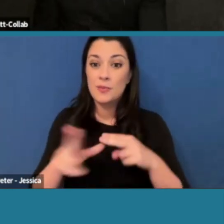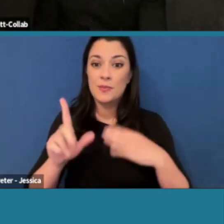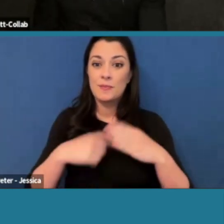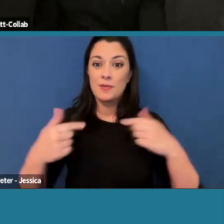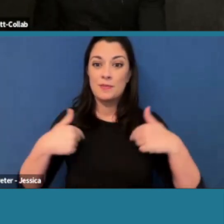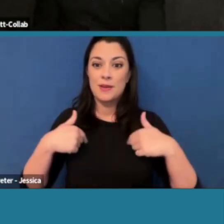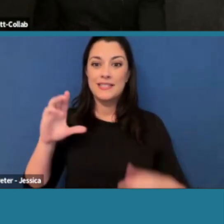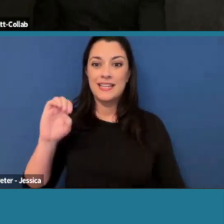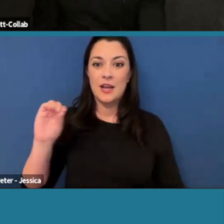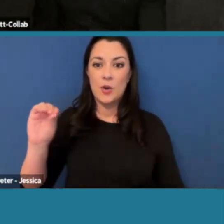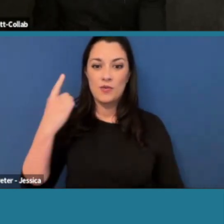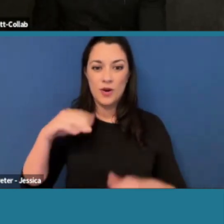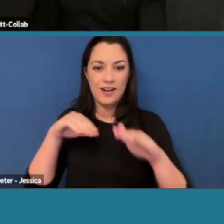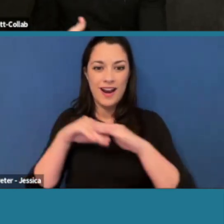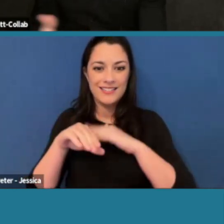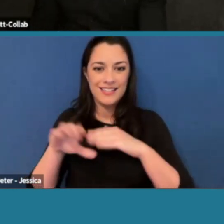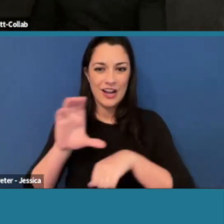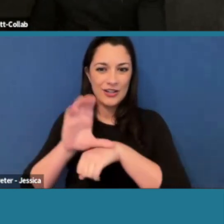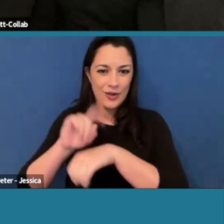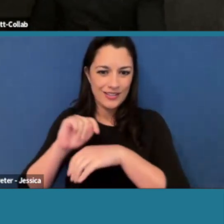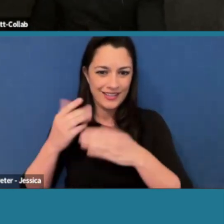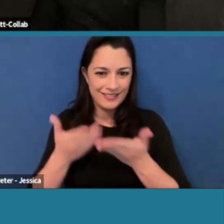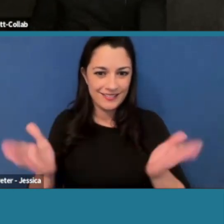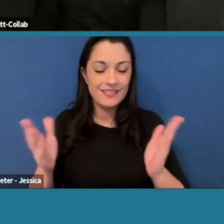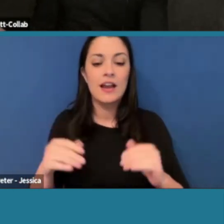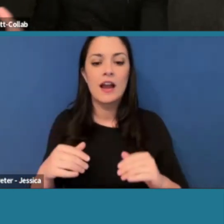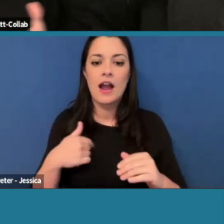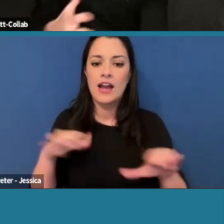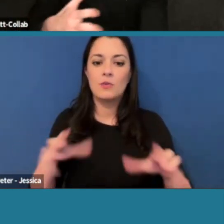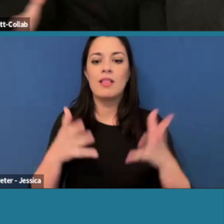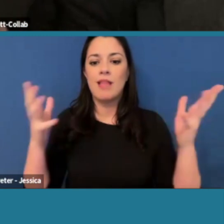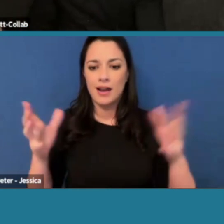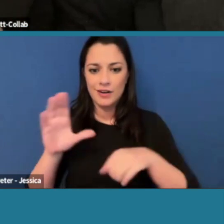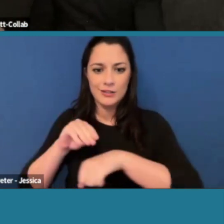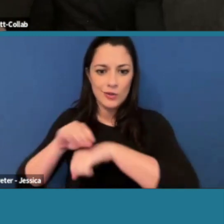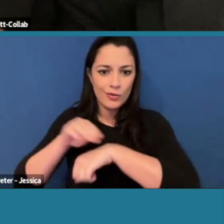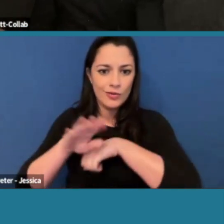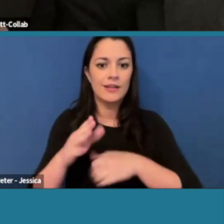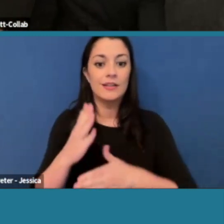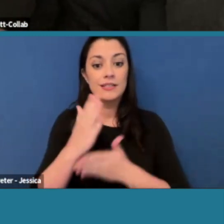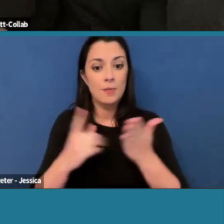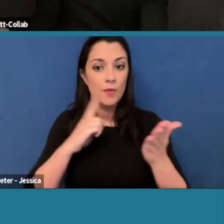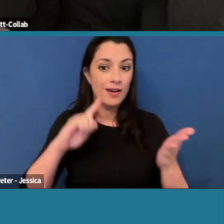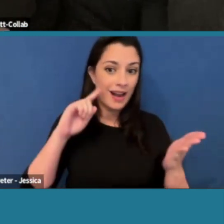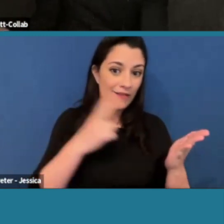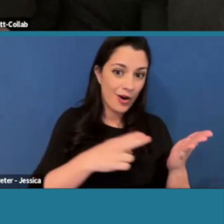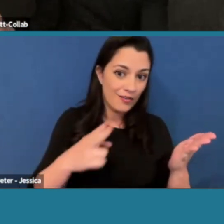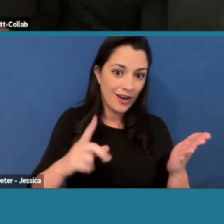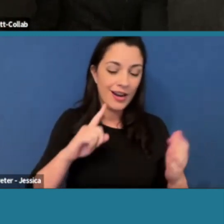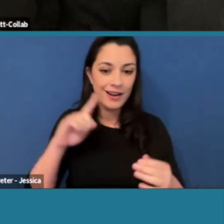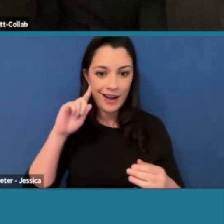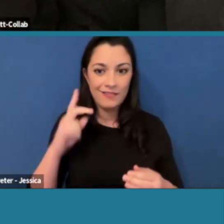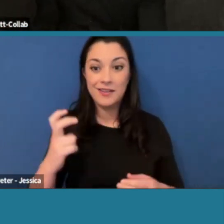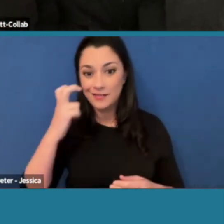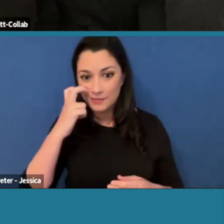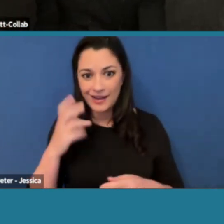of Access Consulting. I do a lot of consulting, and some of it is in deaf, hard of hearing, deaf blind spaces. So